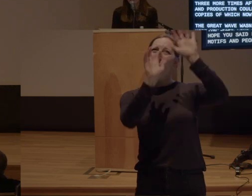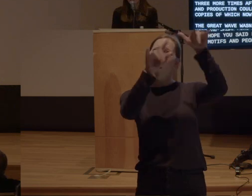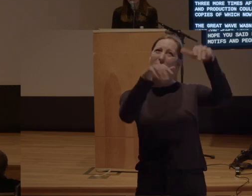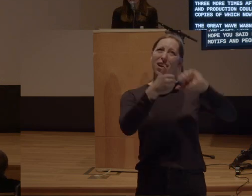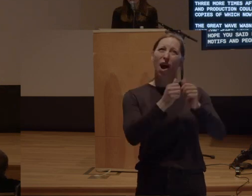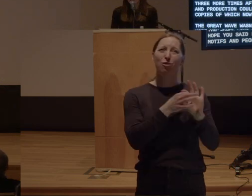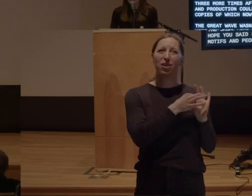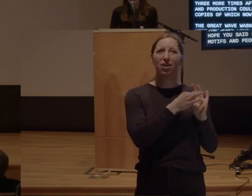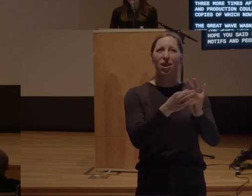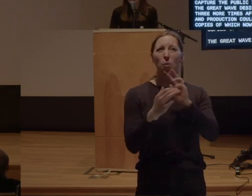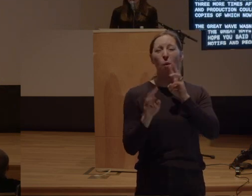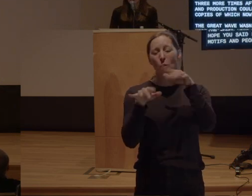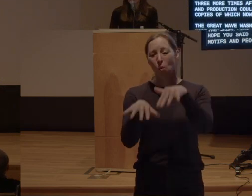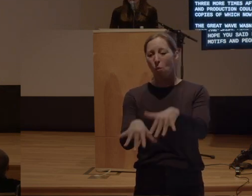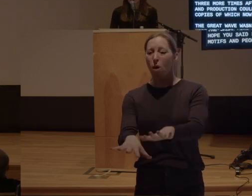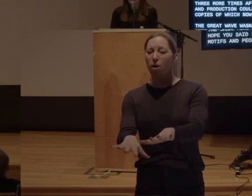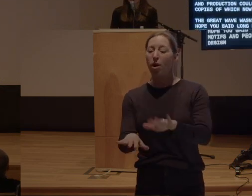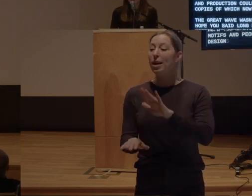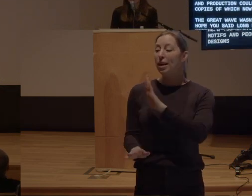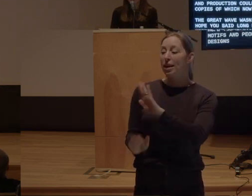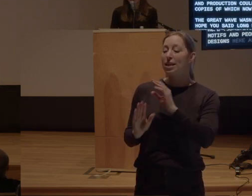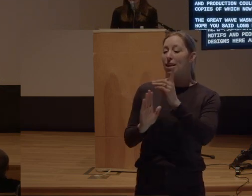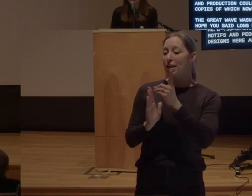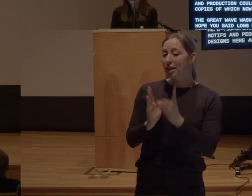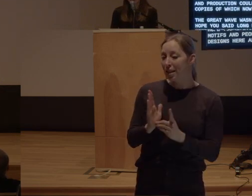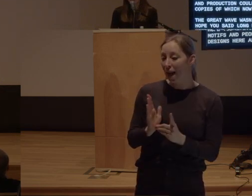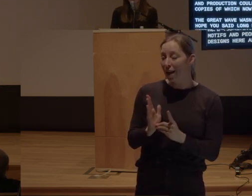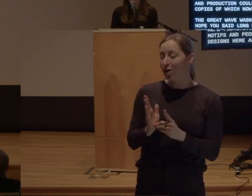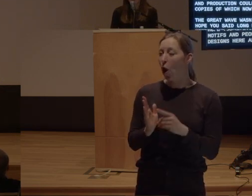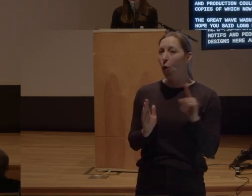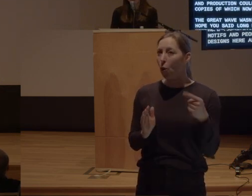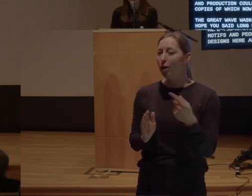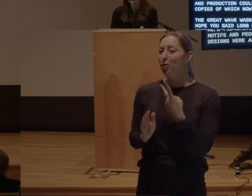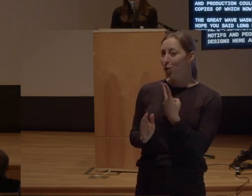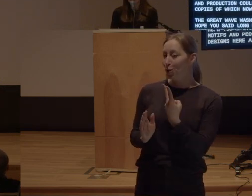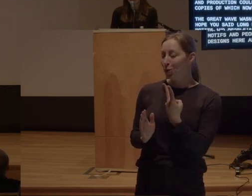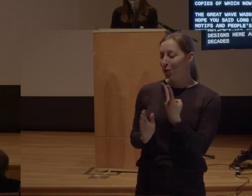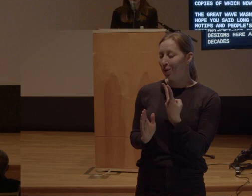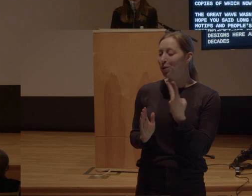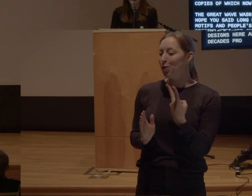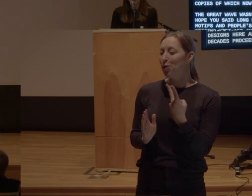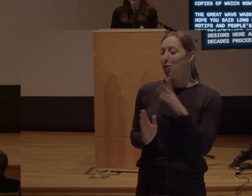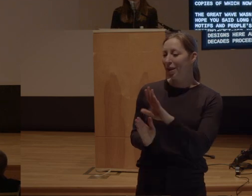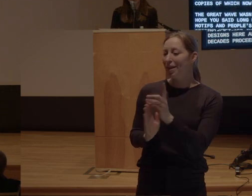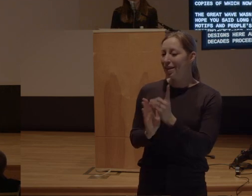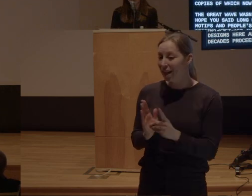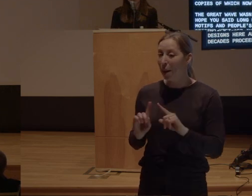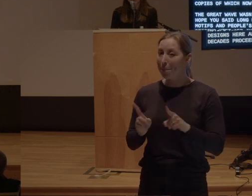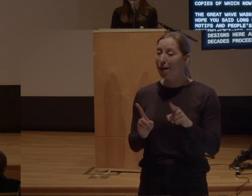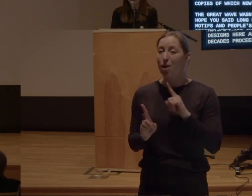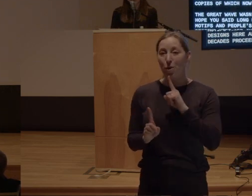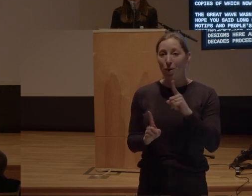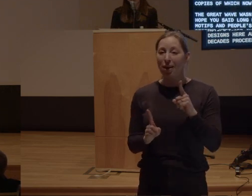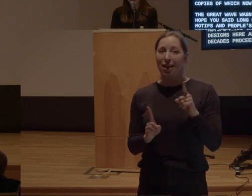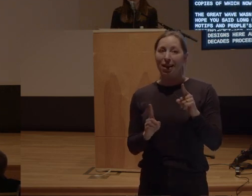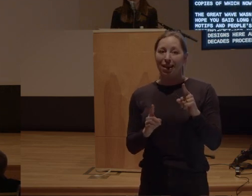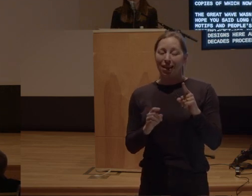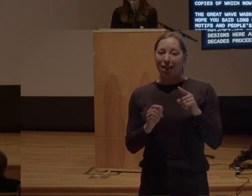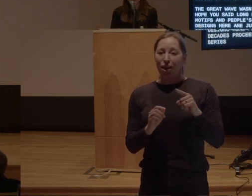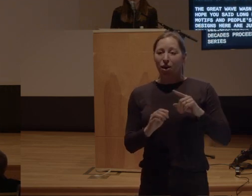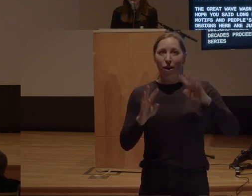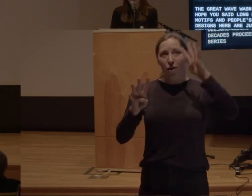the sea. The designs here are just two of those he made in the decades preceding the 36 Views of Mount Fuji